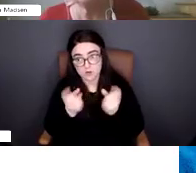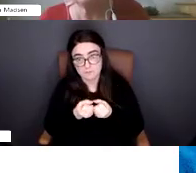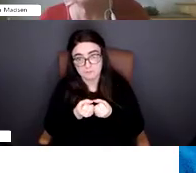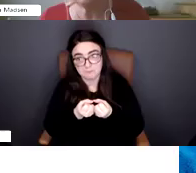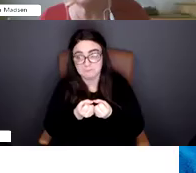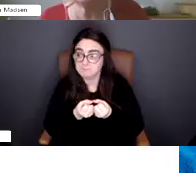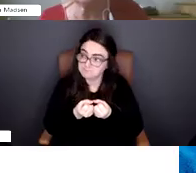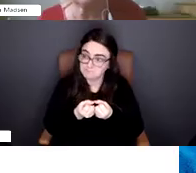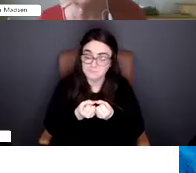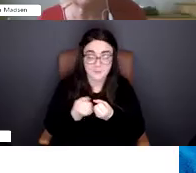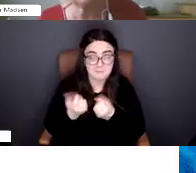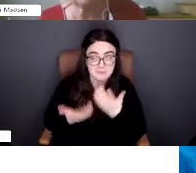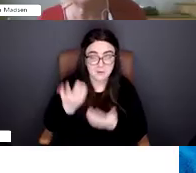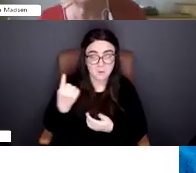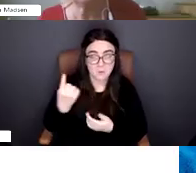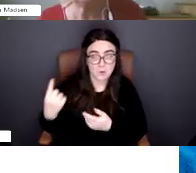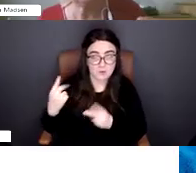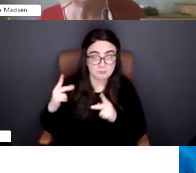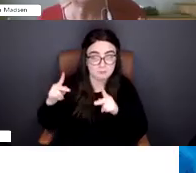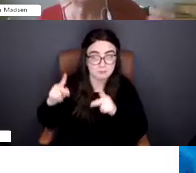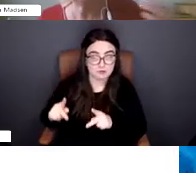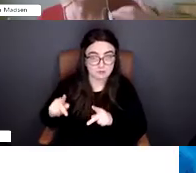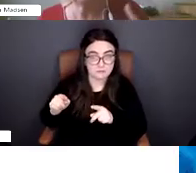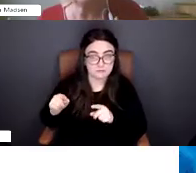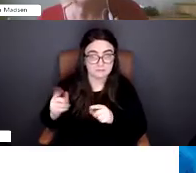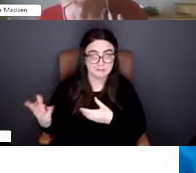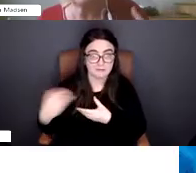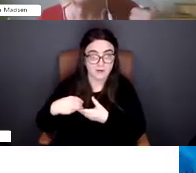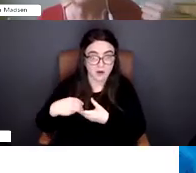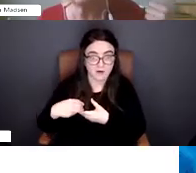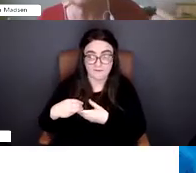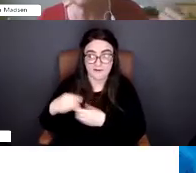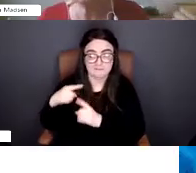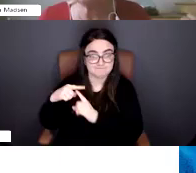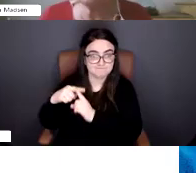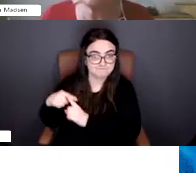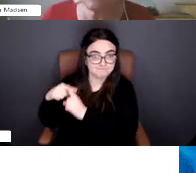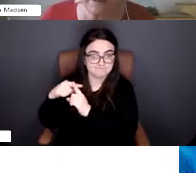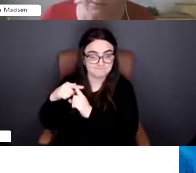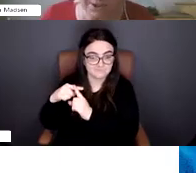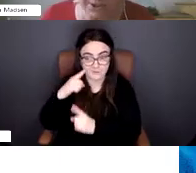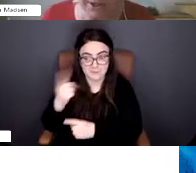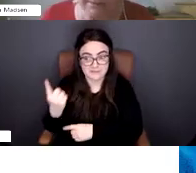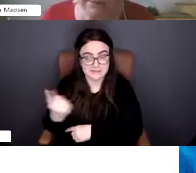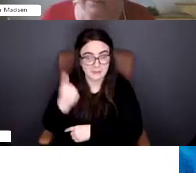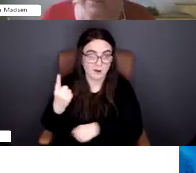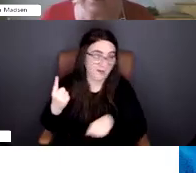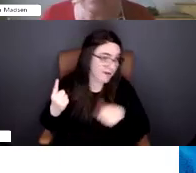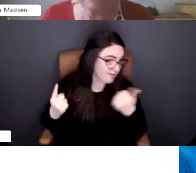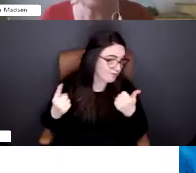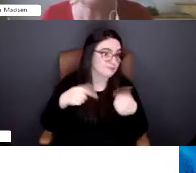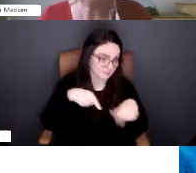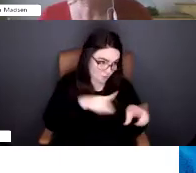may be a person who's in the workshop who is being targeted by somebody who's also in the workshop.